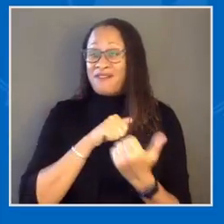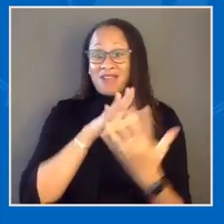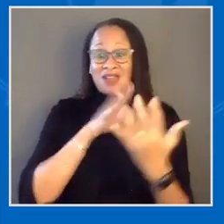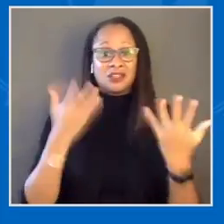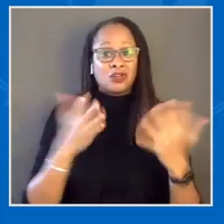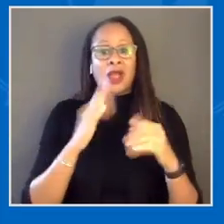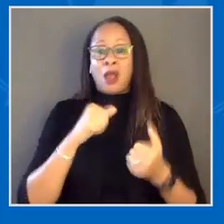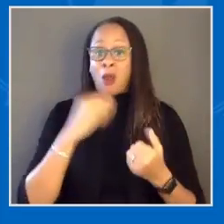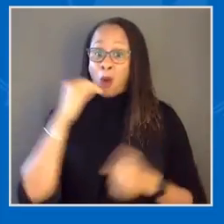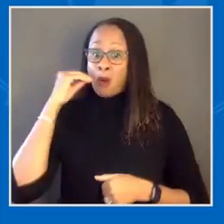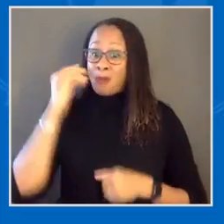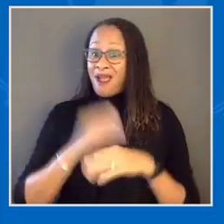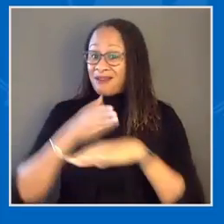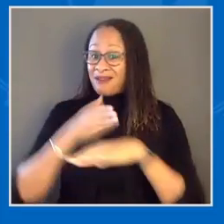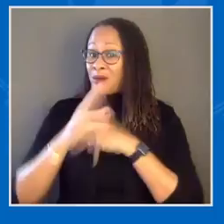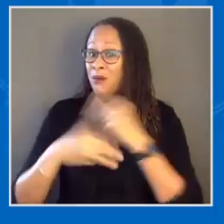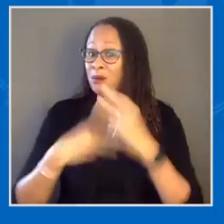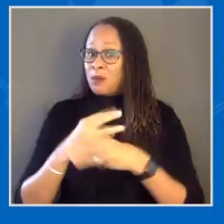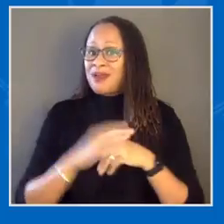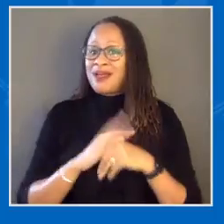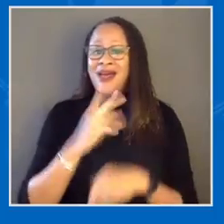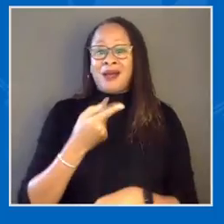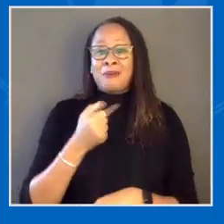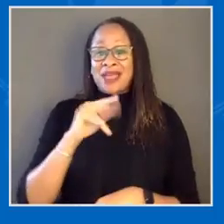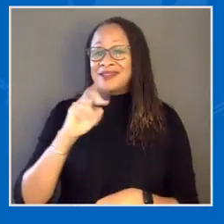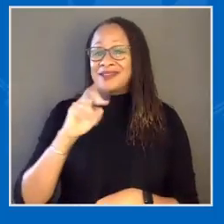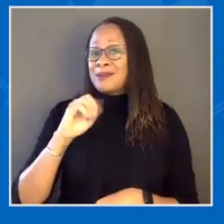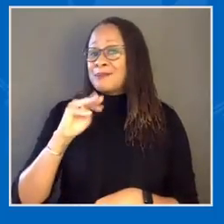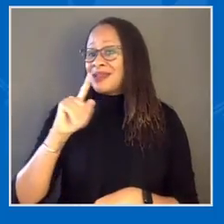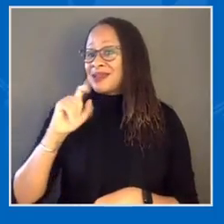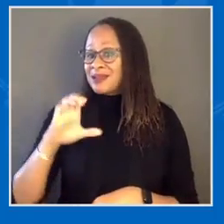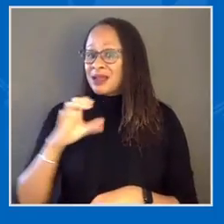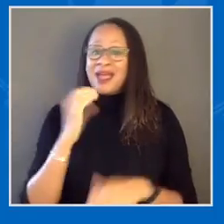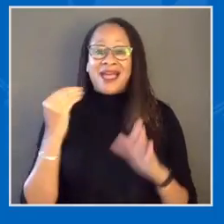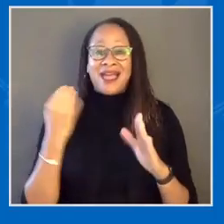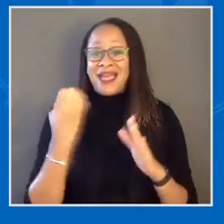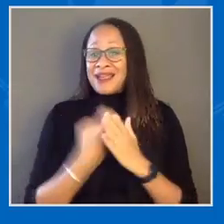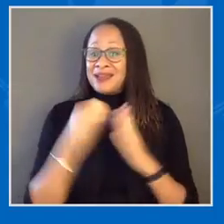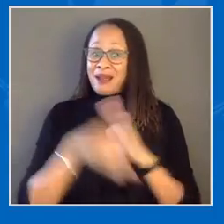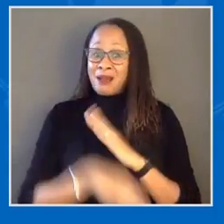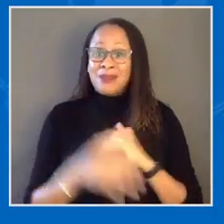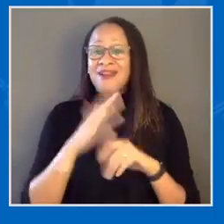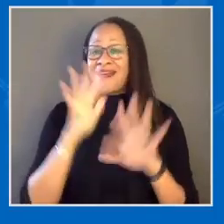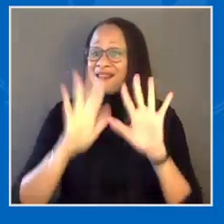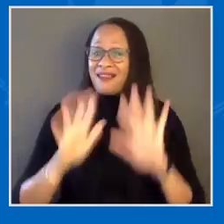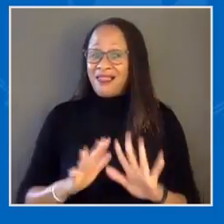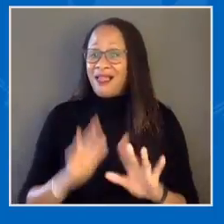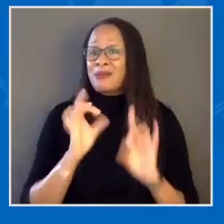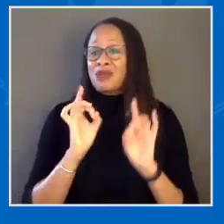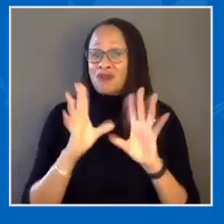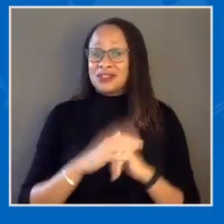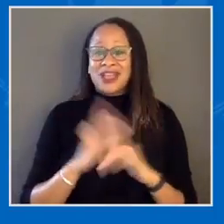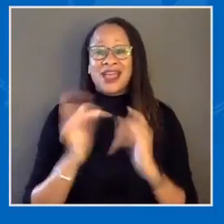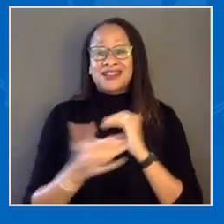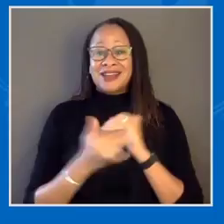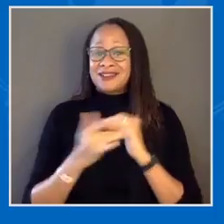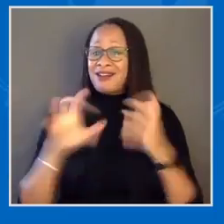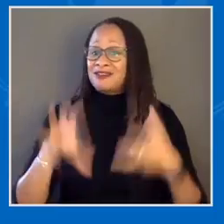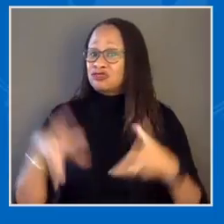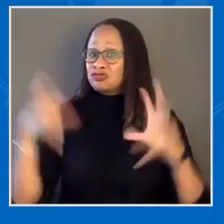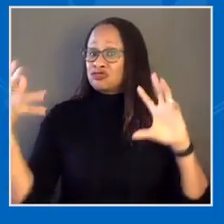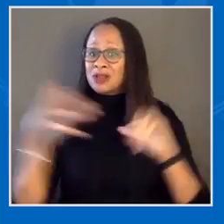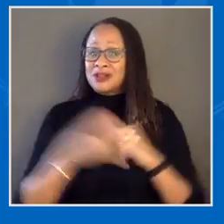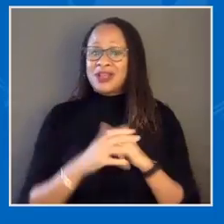abroad. The pandemic, the economic crisis, the climate crisis, technological disruption, threats